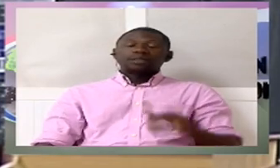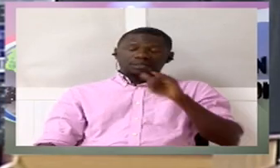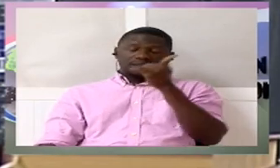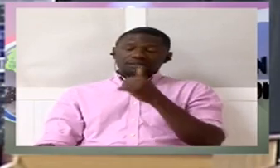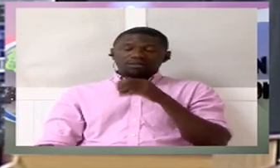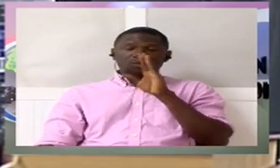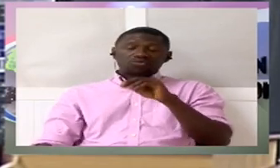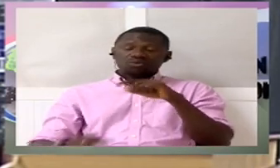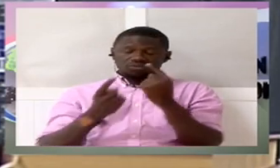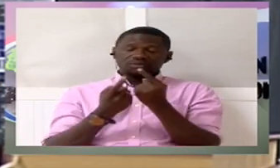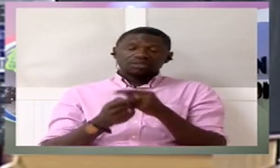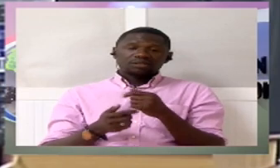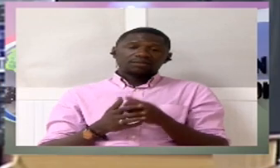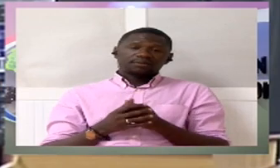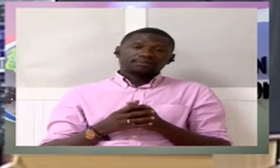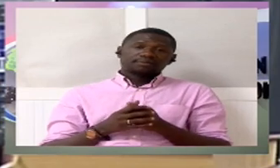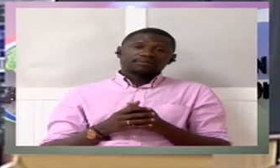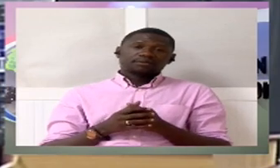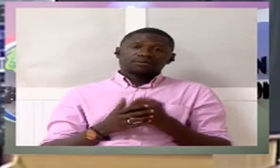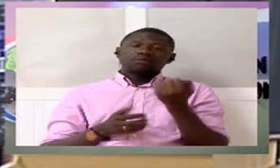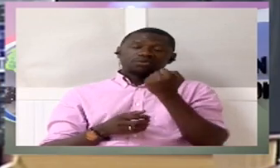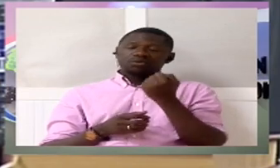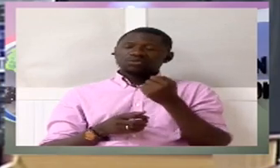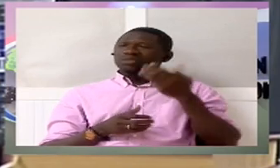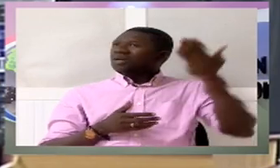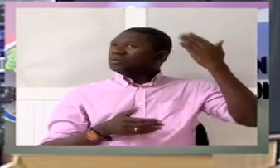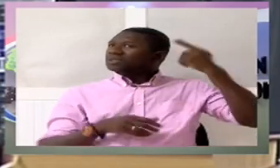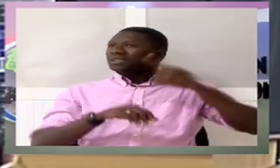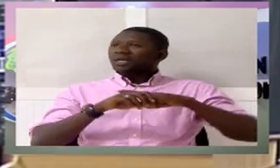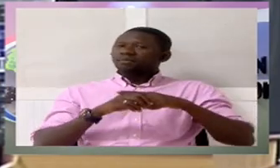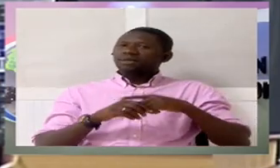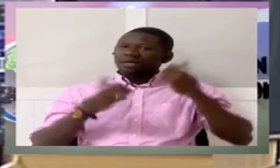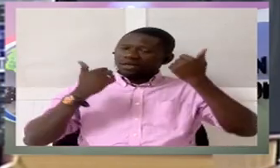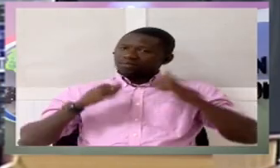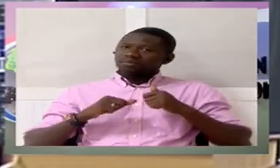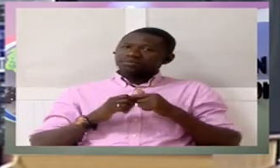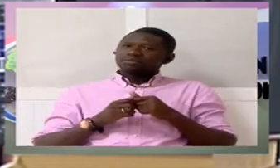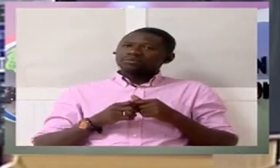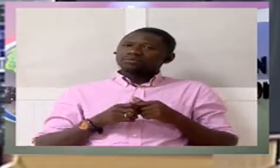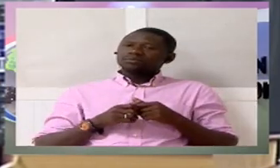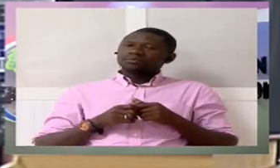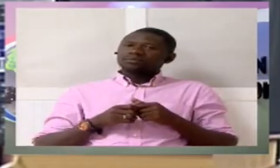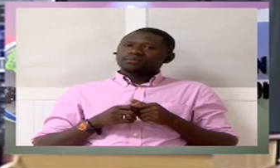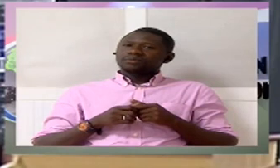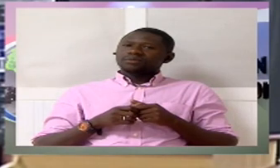yes, he did something about it. Because there was once a time